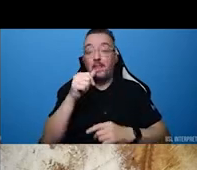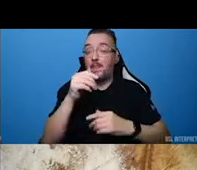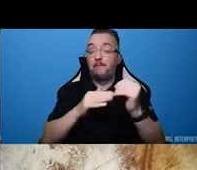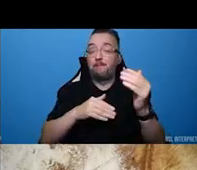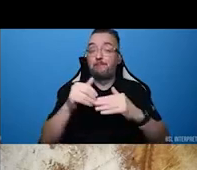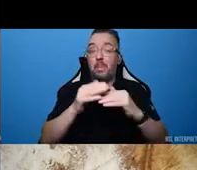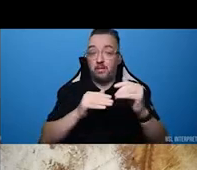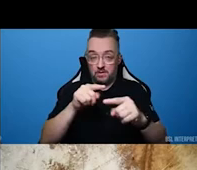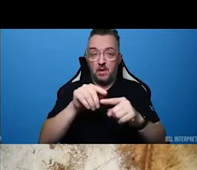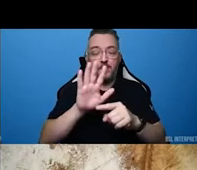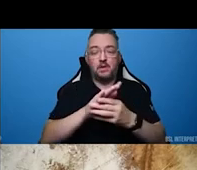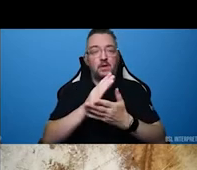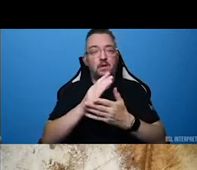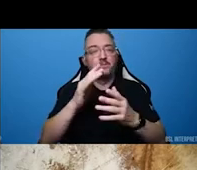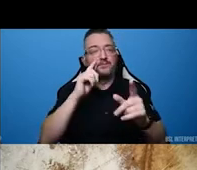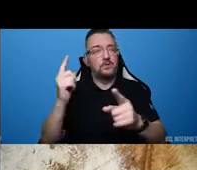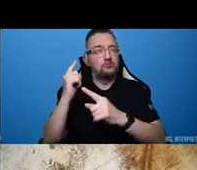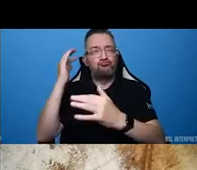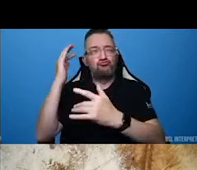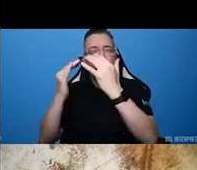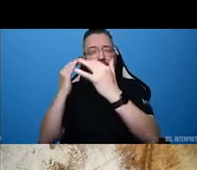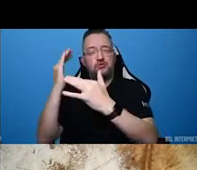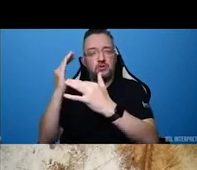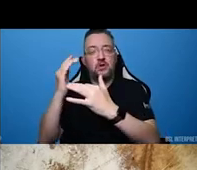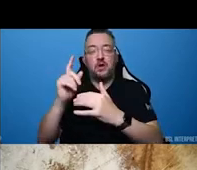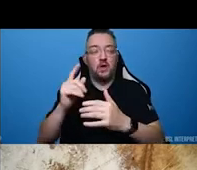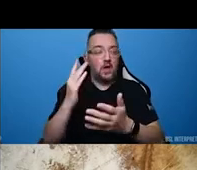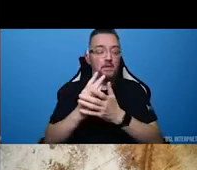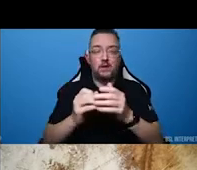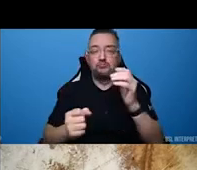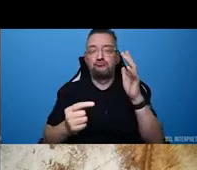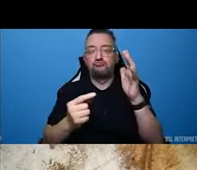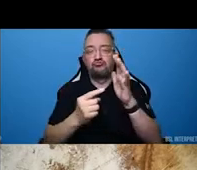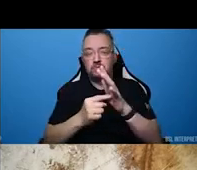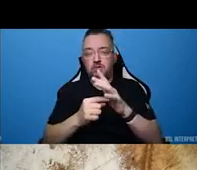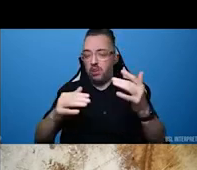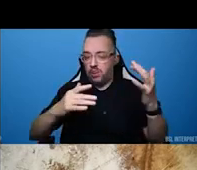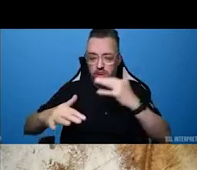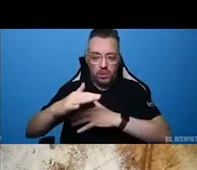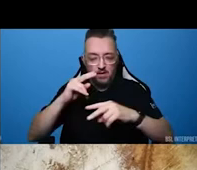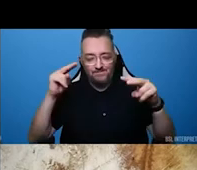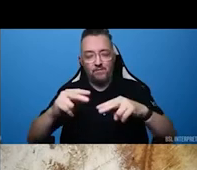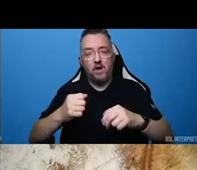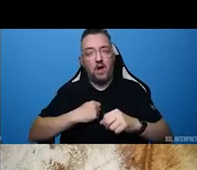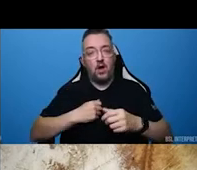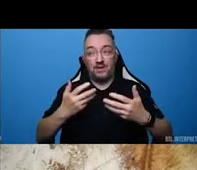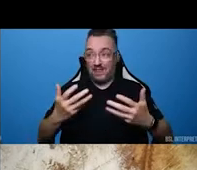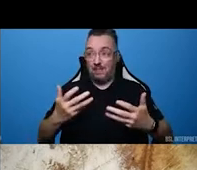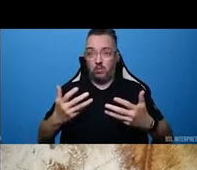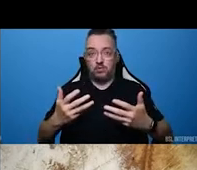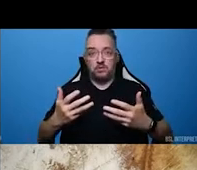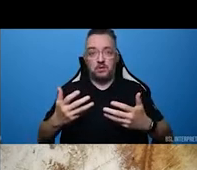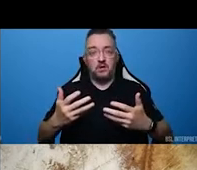but as a reflection and a critical view on the age we're in right now. At least the proposed geological age, which is the